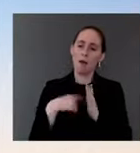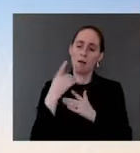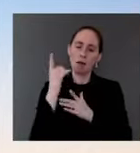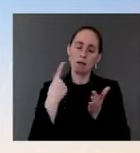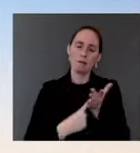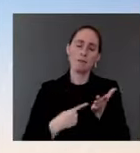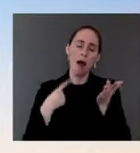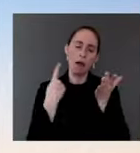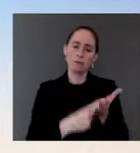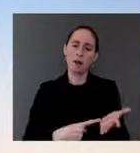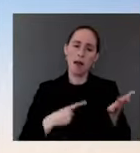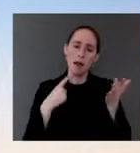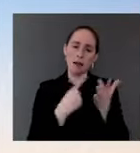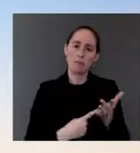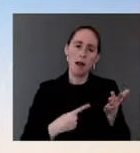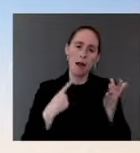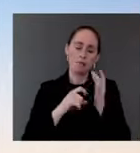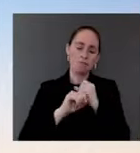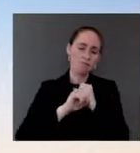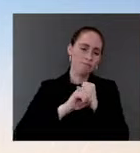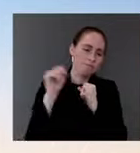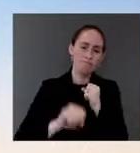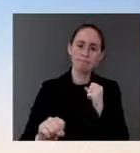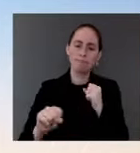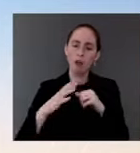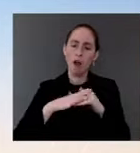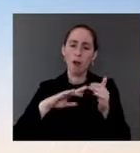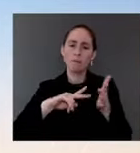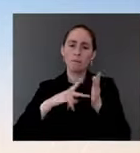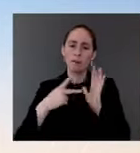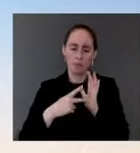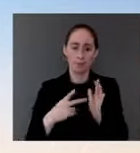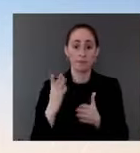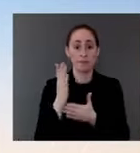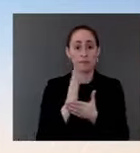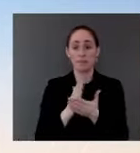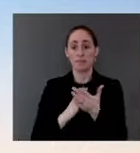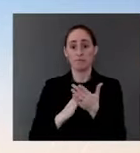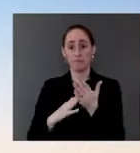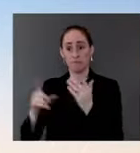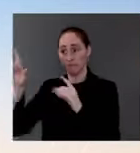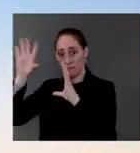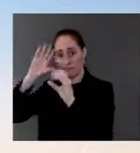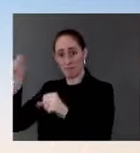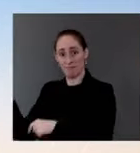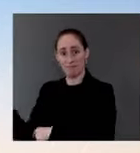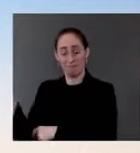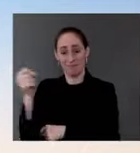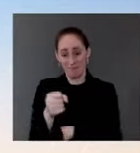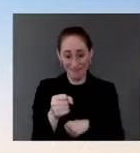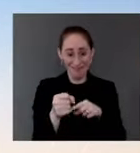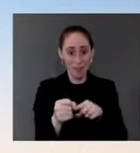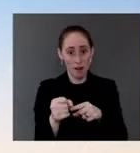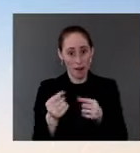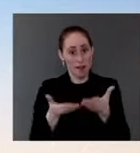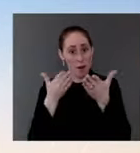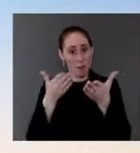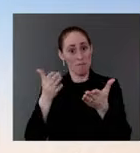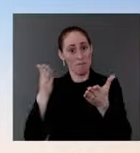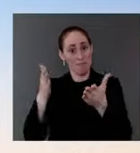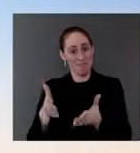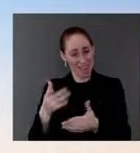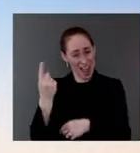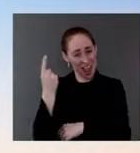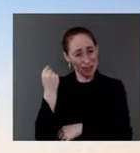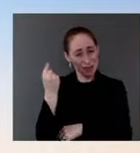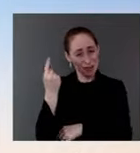they're still not confirmed. So it is an area of serious concern. In terms of the process piece, I'd have to check on that in our engagement. I'll talk to the legislative